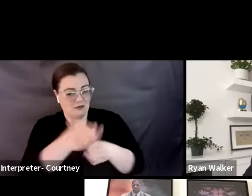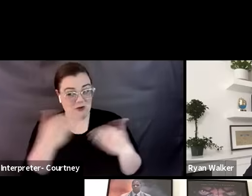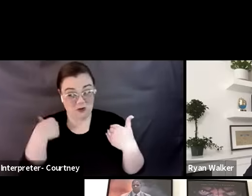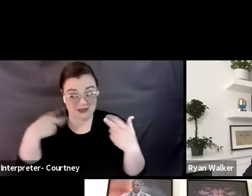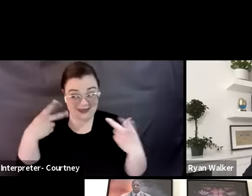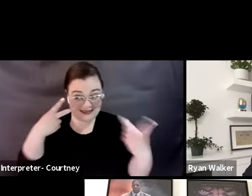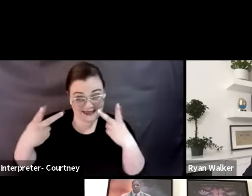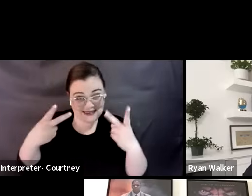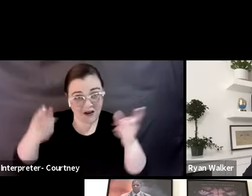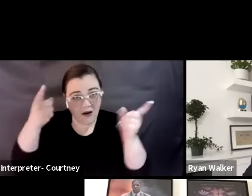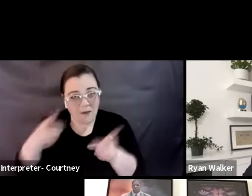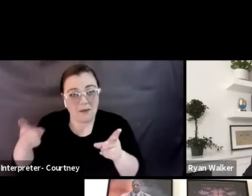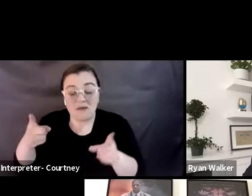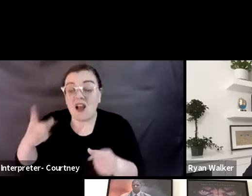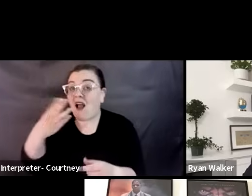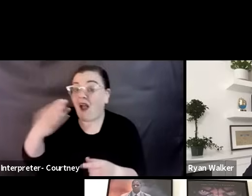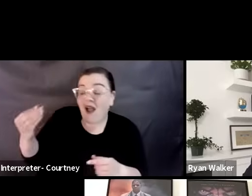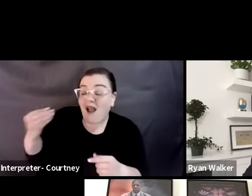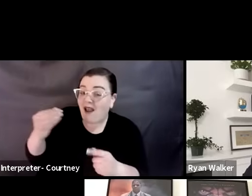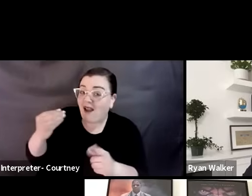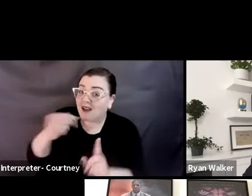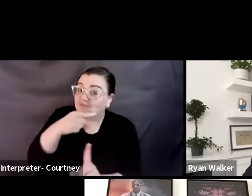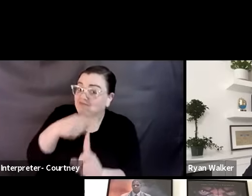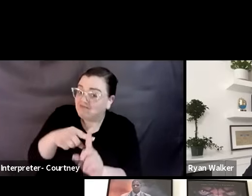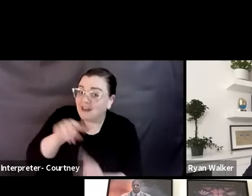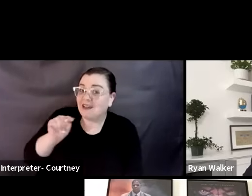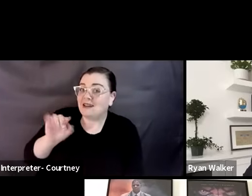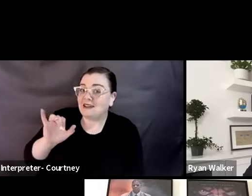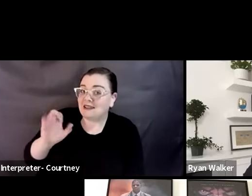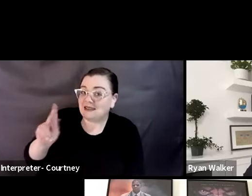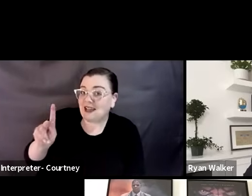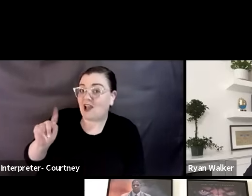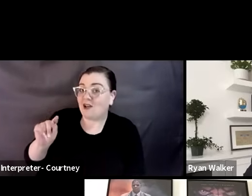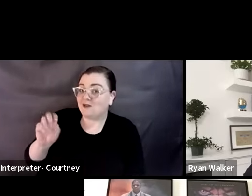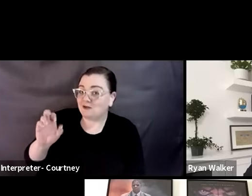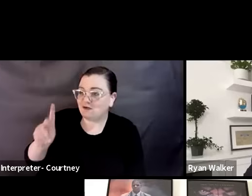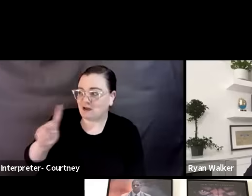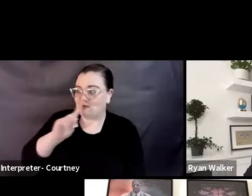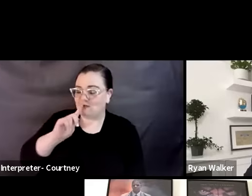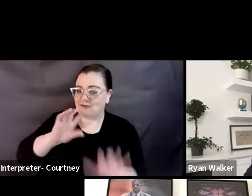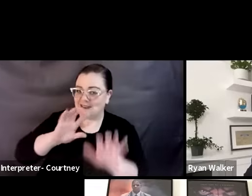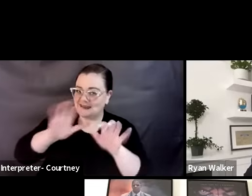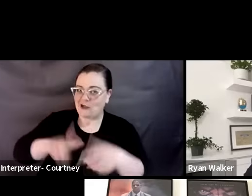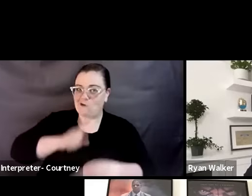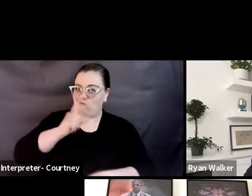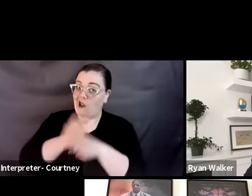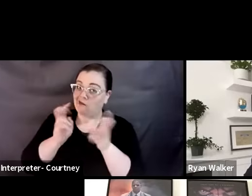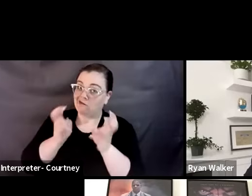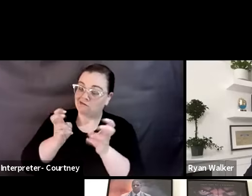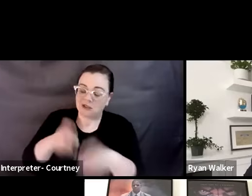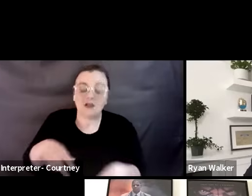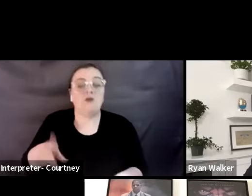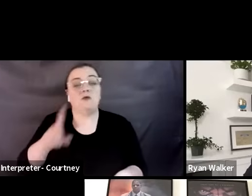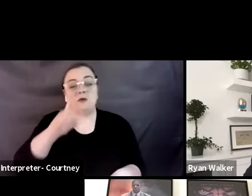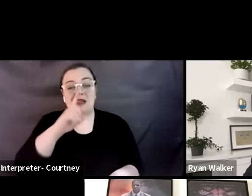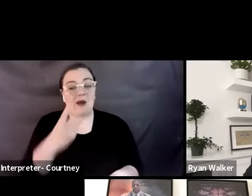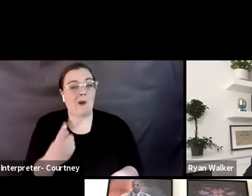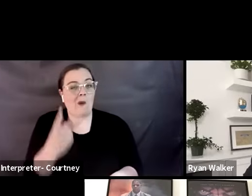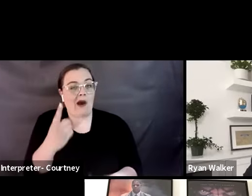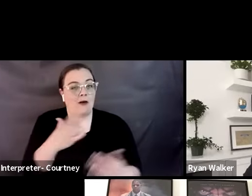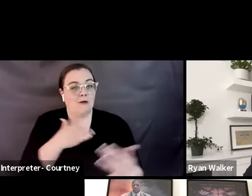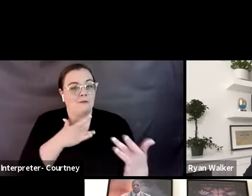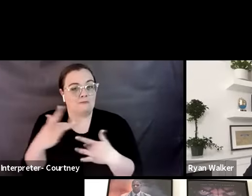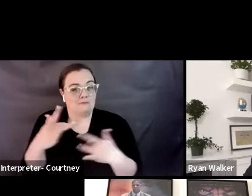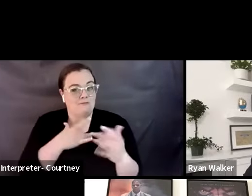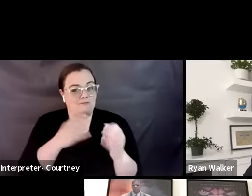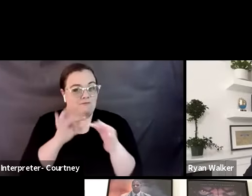way, TikTok did it right. So one of the things that we're very concerned in the music industry are these new technologies that pop up and they think that